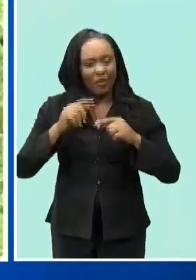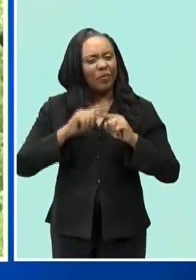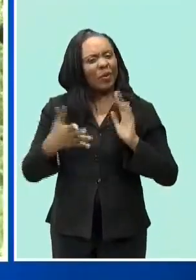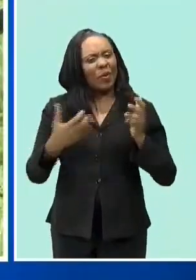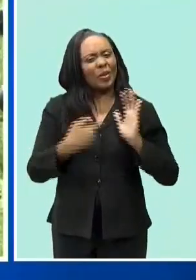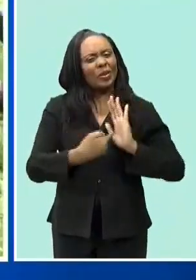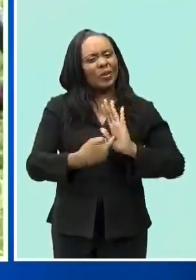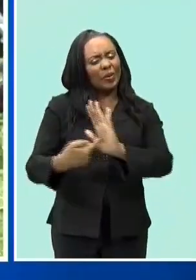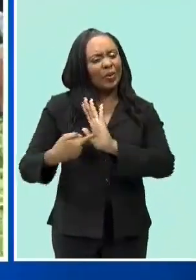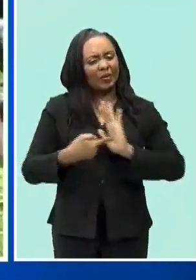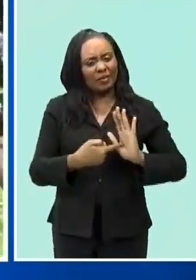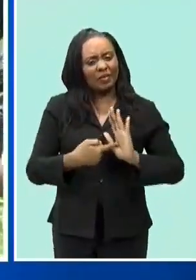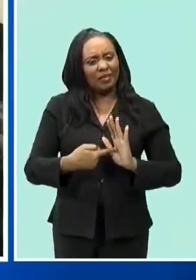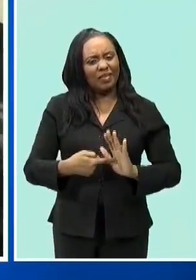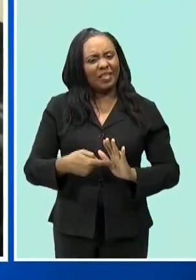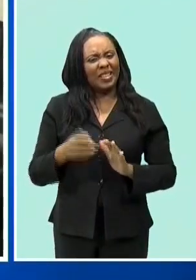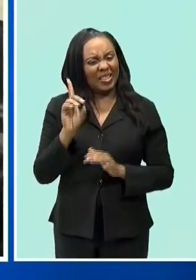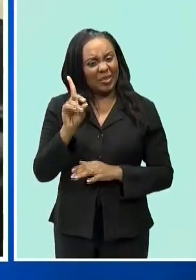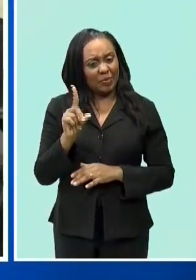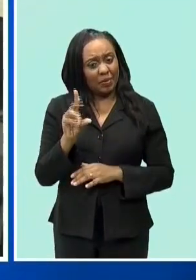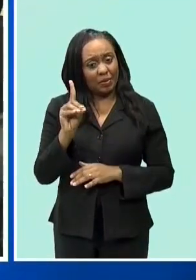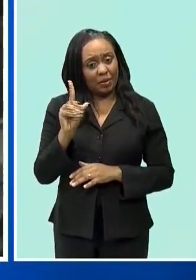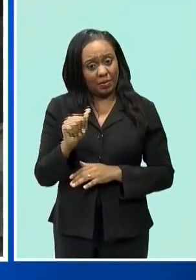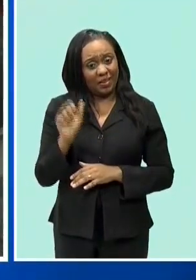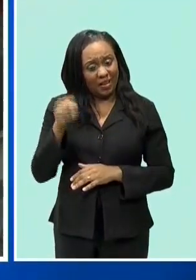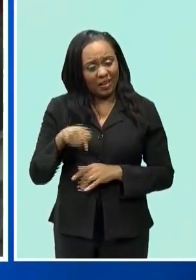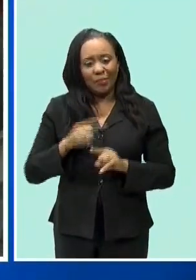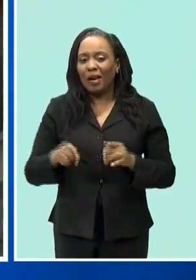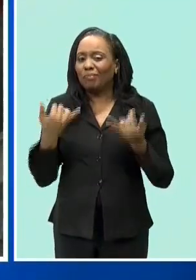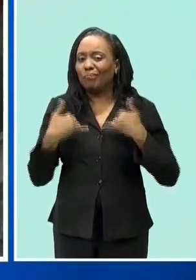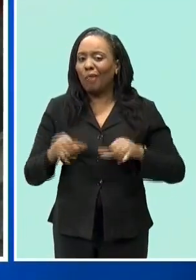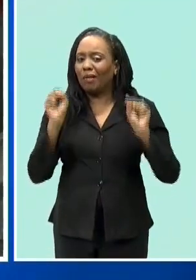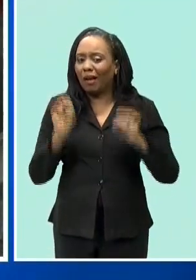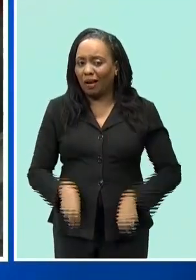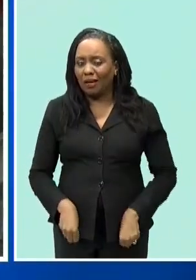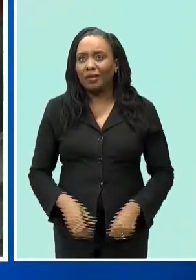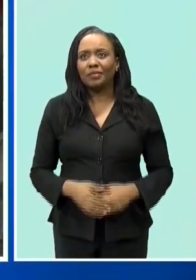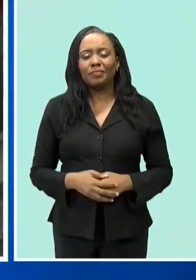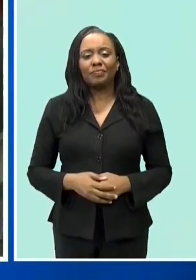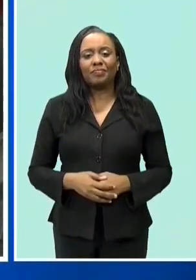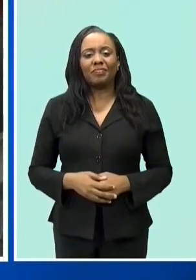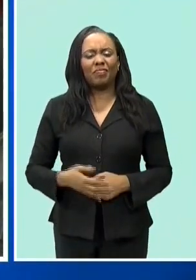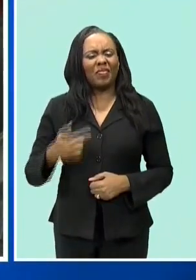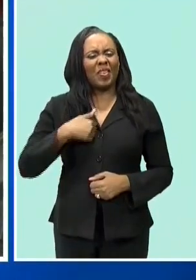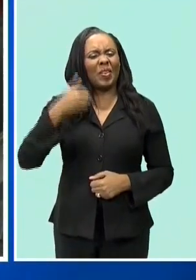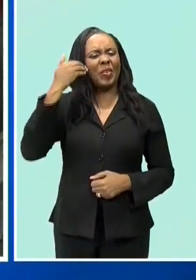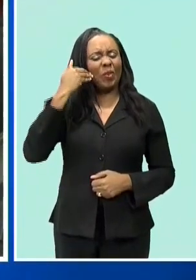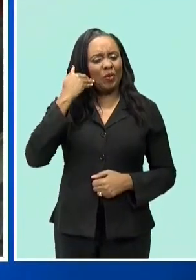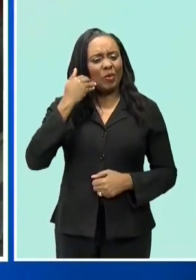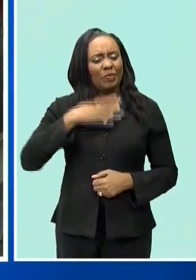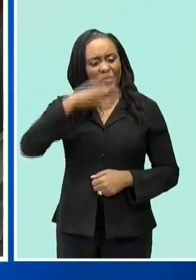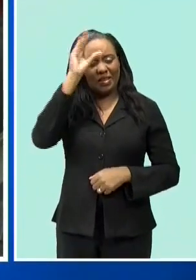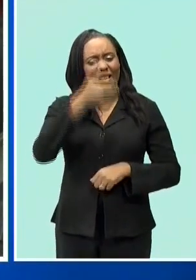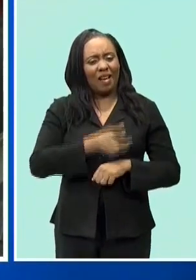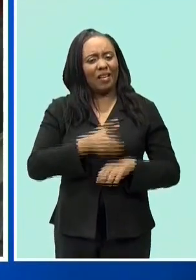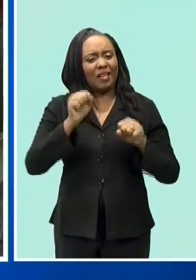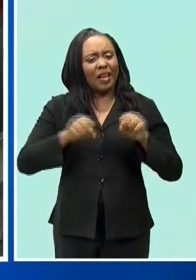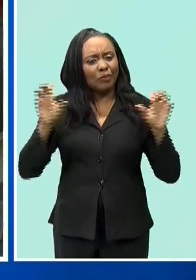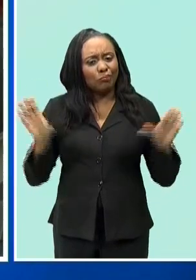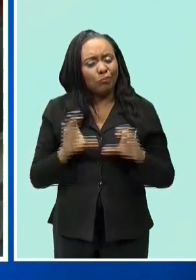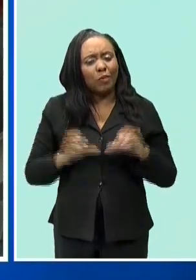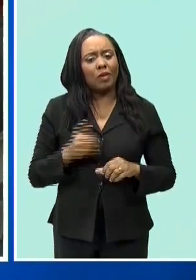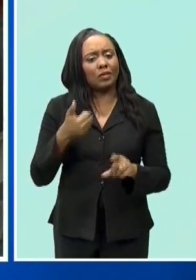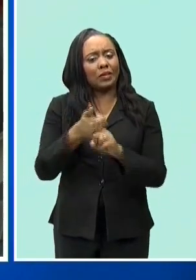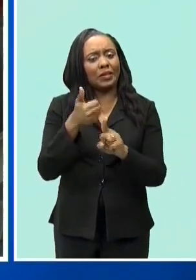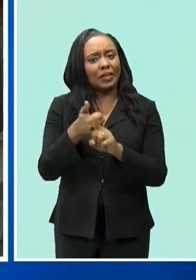his disability does not mean inability. I always thought, he can do something for himself. He's able-bodied.